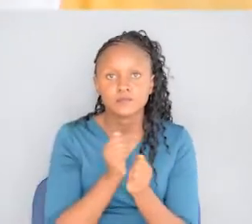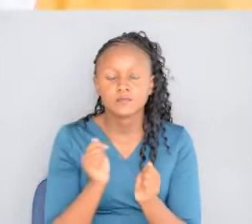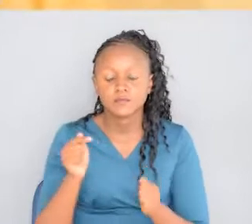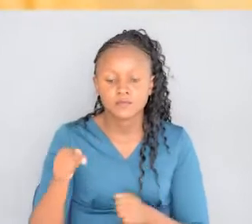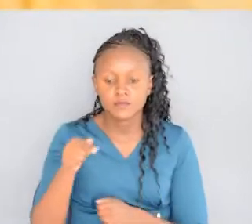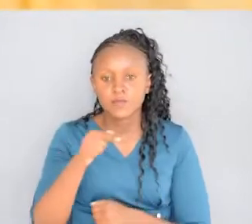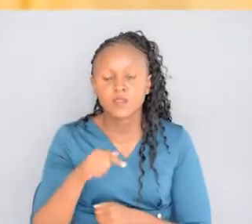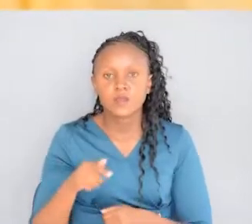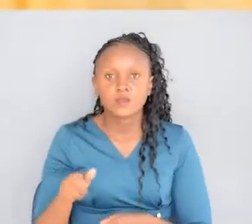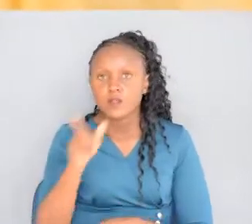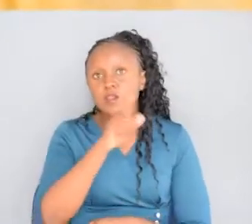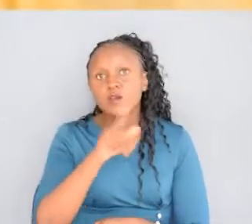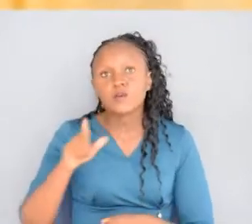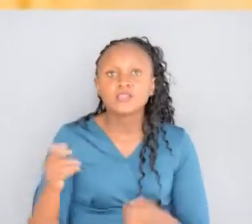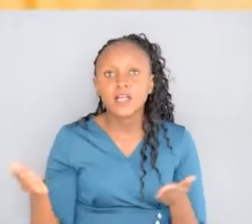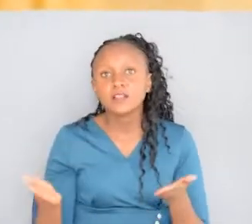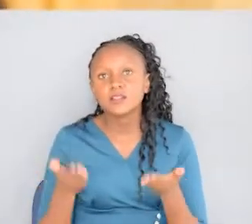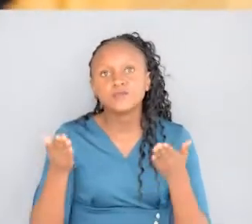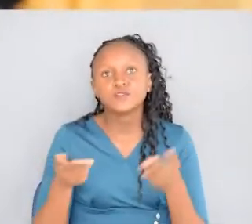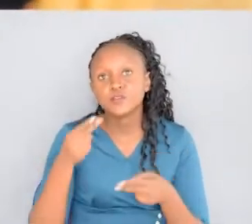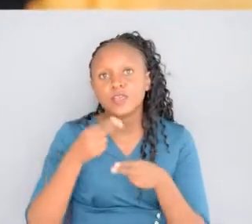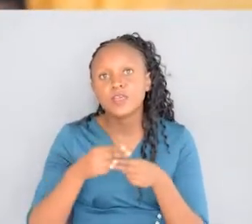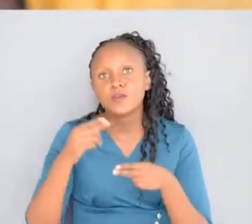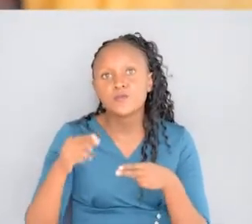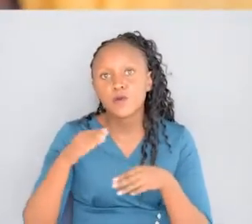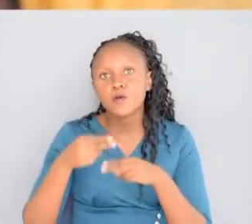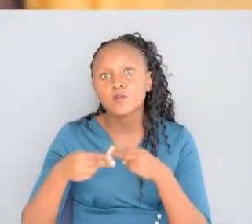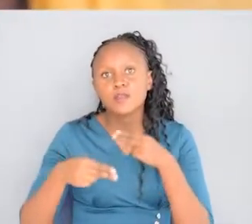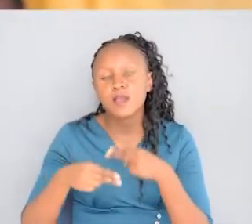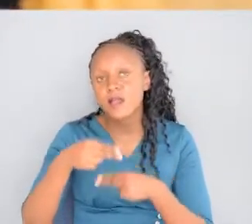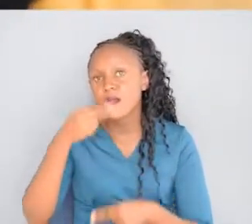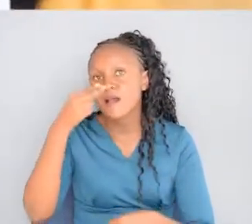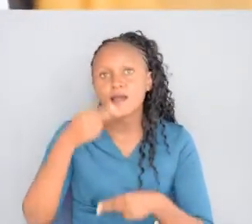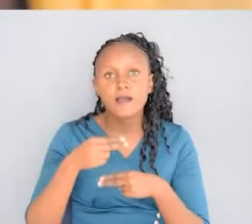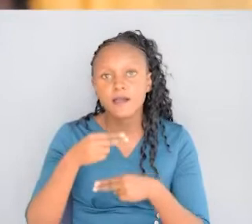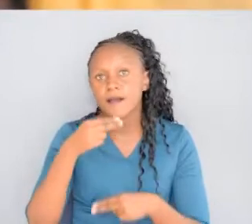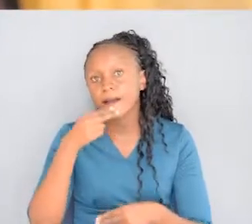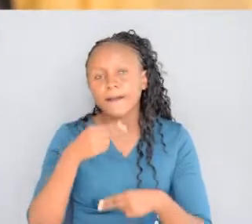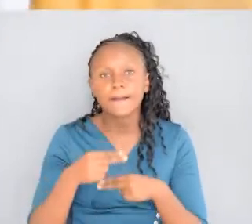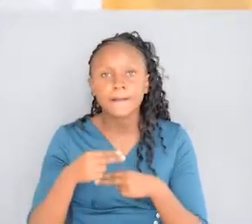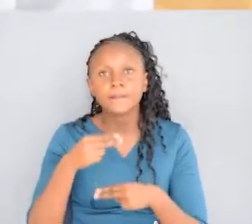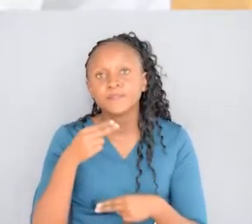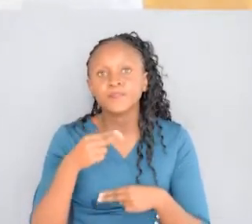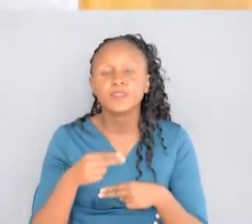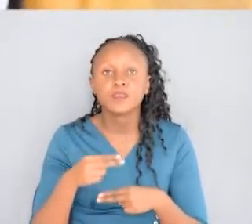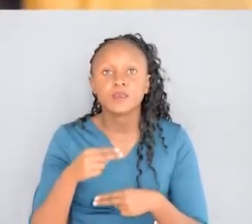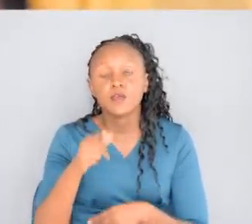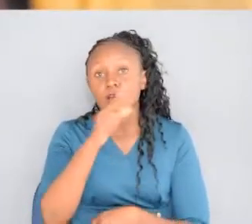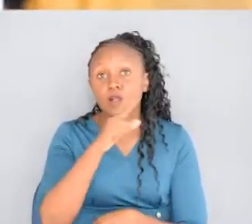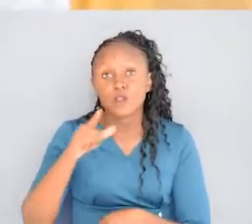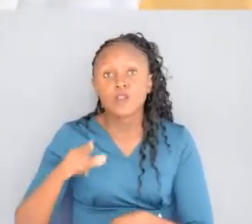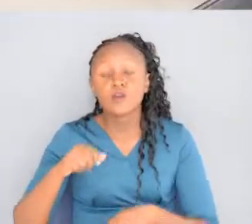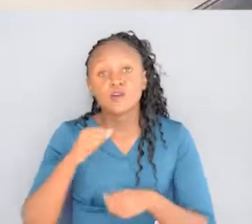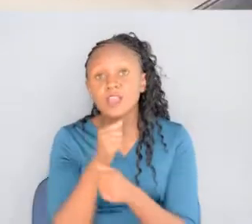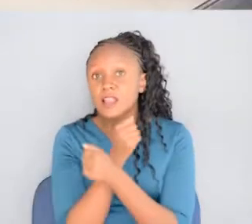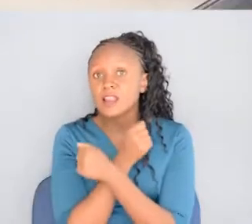save us. Lord, I lift your name, say. Lord, I lift your name on high. Lord, I love to